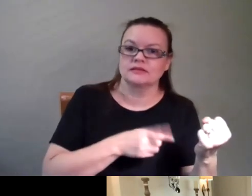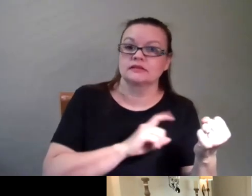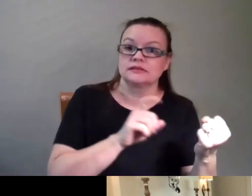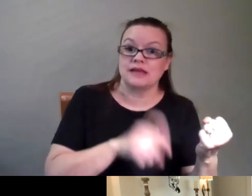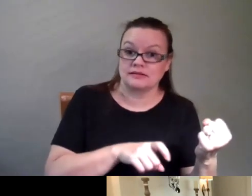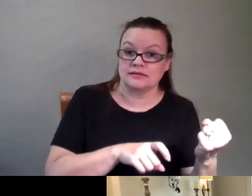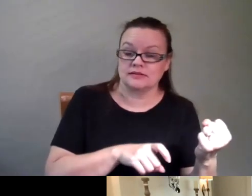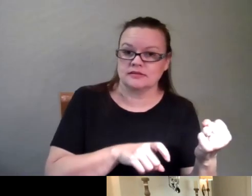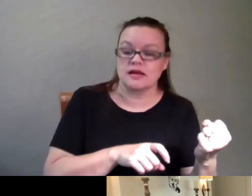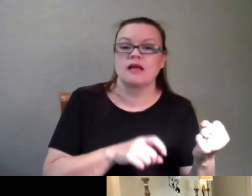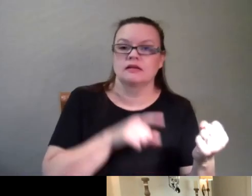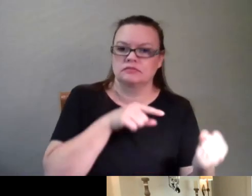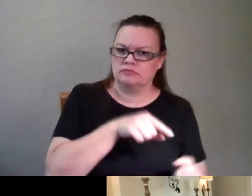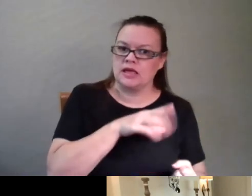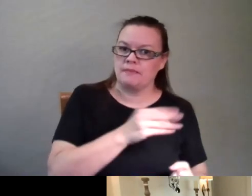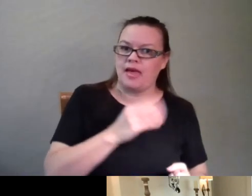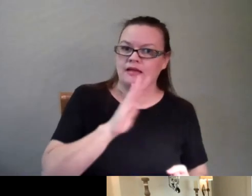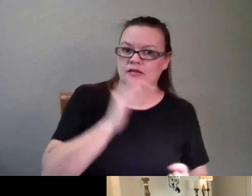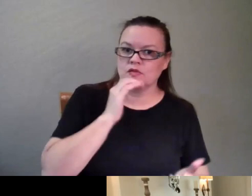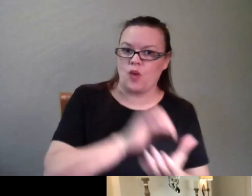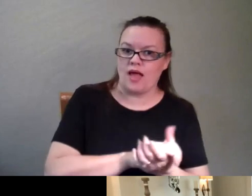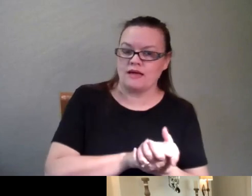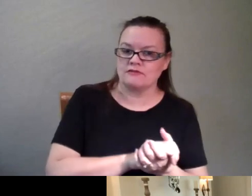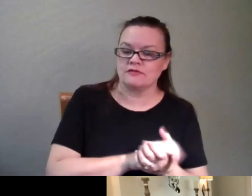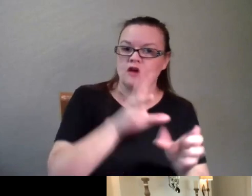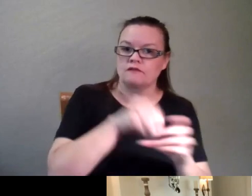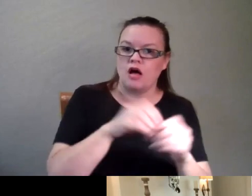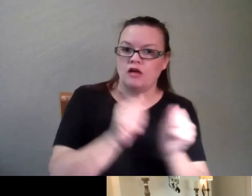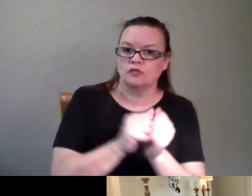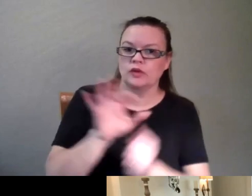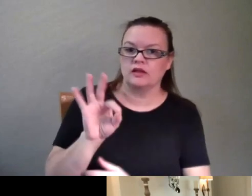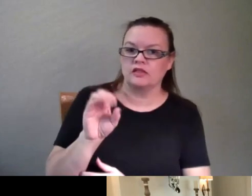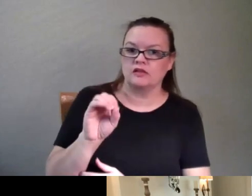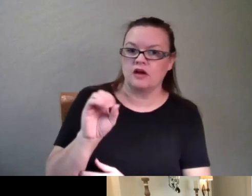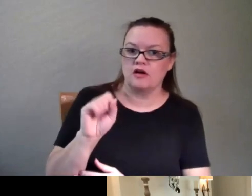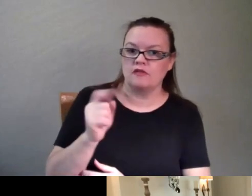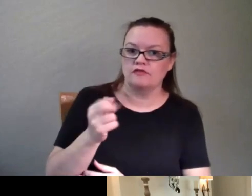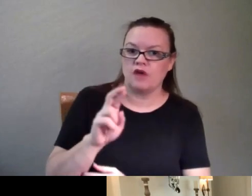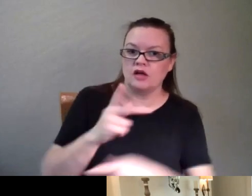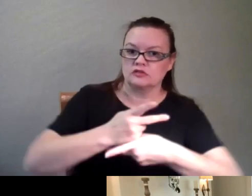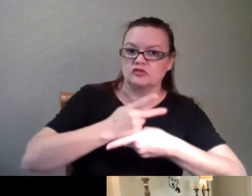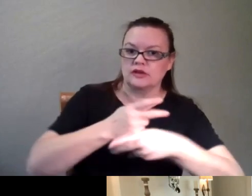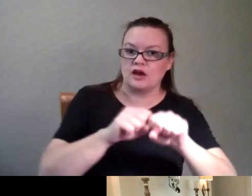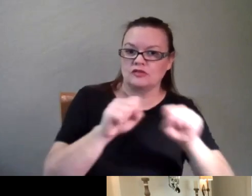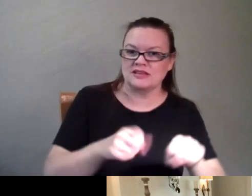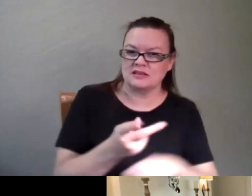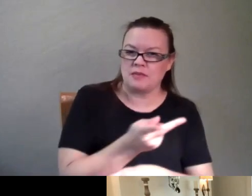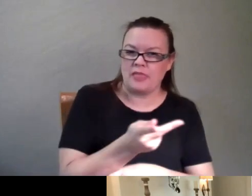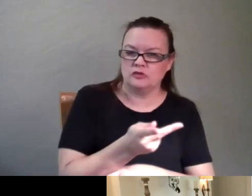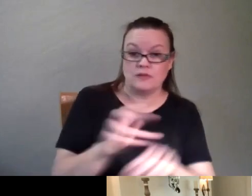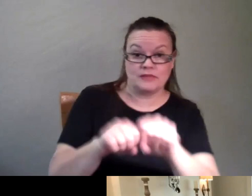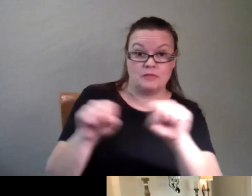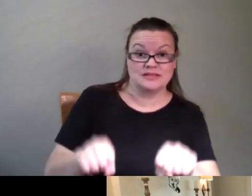very involved in fostering and realized there were just some places that the system didn't work. So I think not starting out thinking that everything